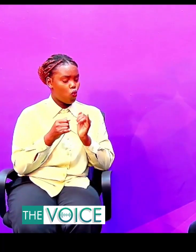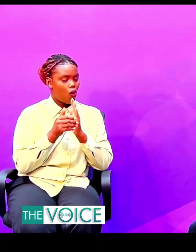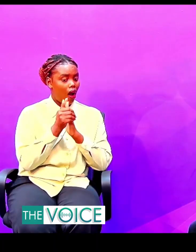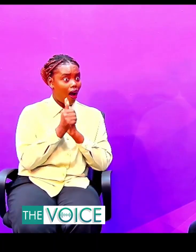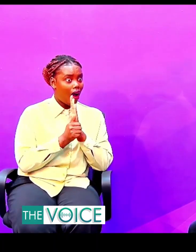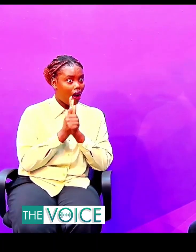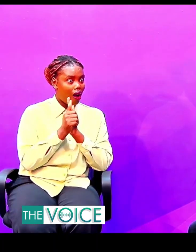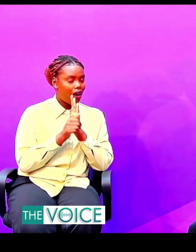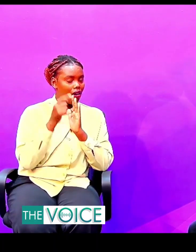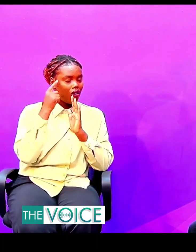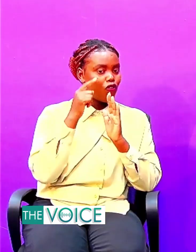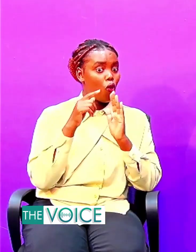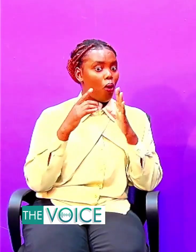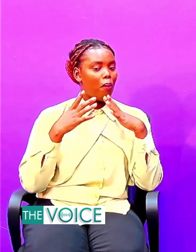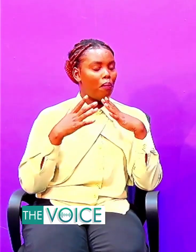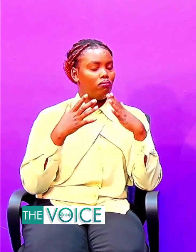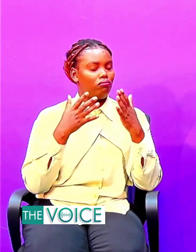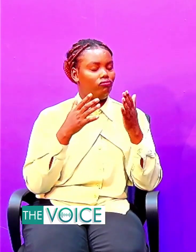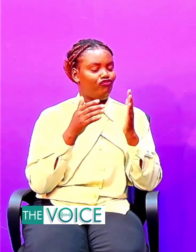And